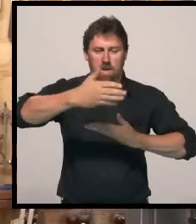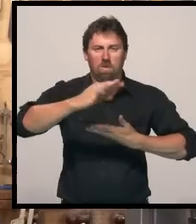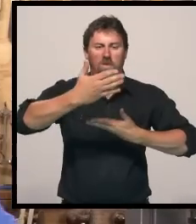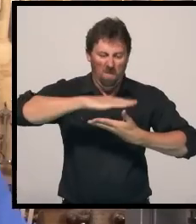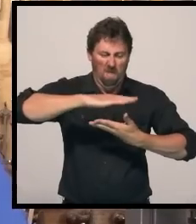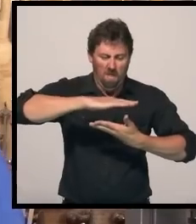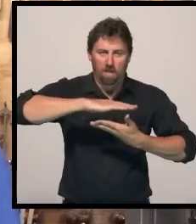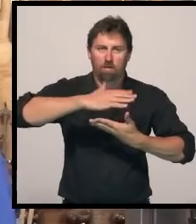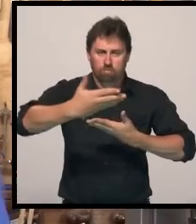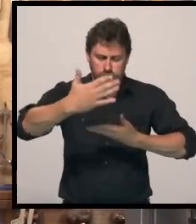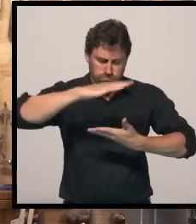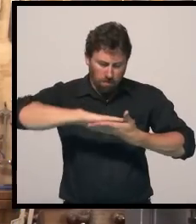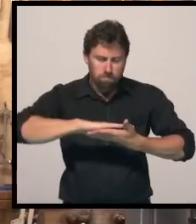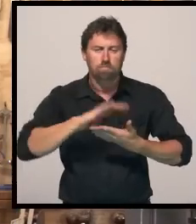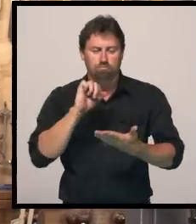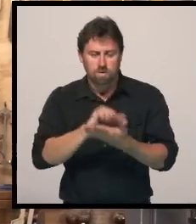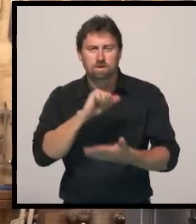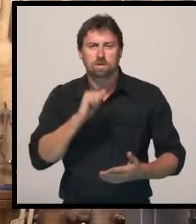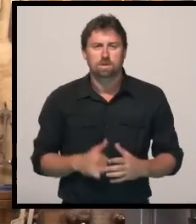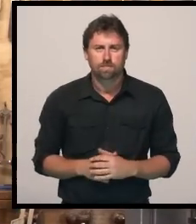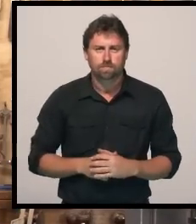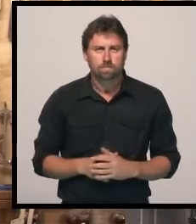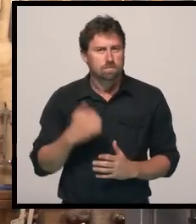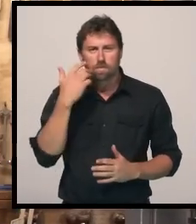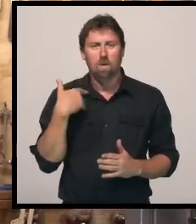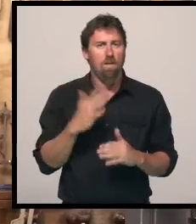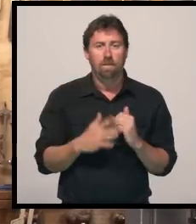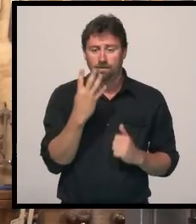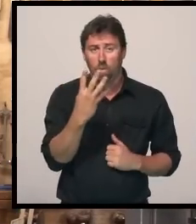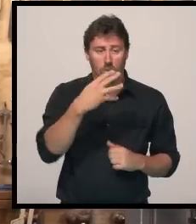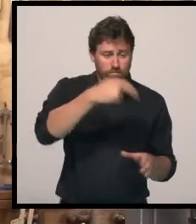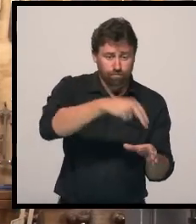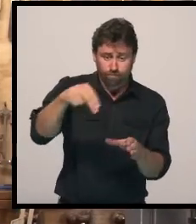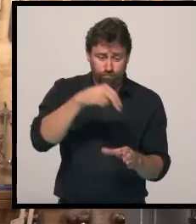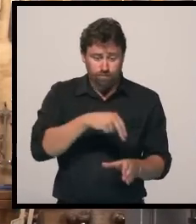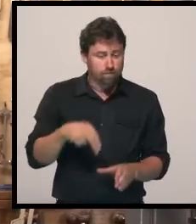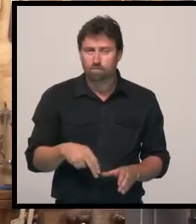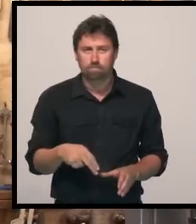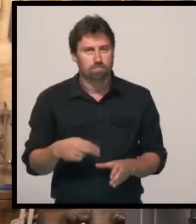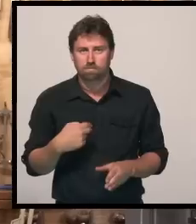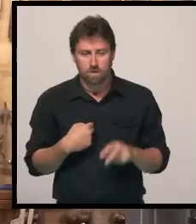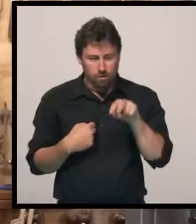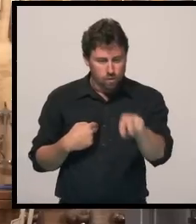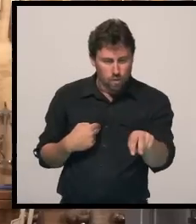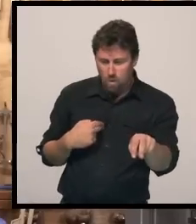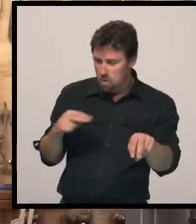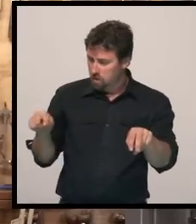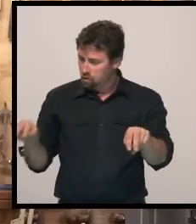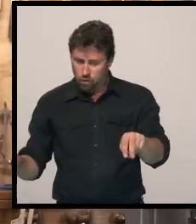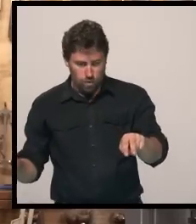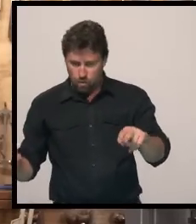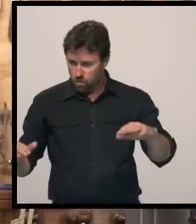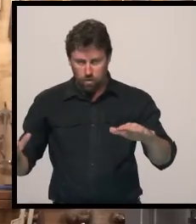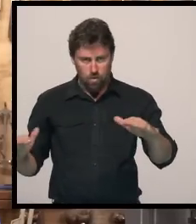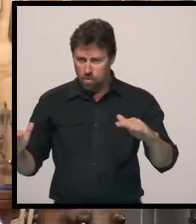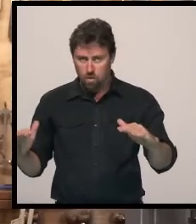Now, I never put four screws in together. I only put two screws in each hinge while I'm setting it, because then if